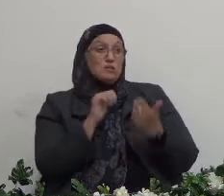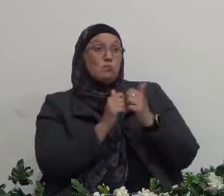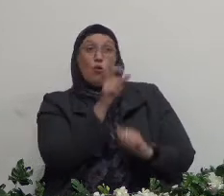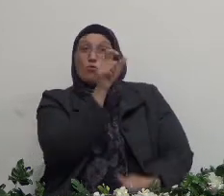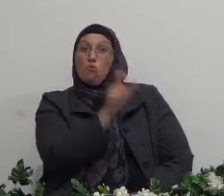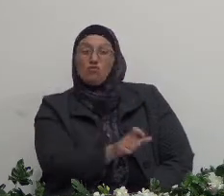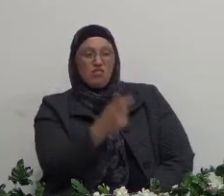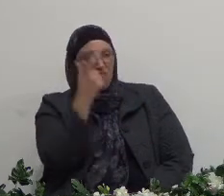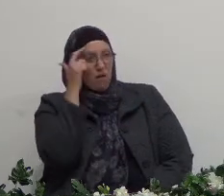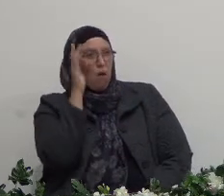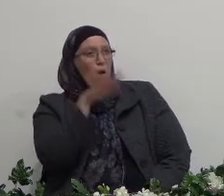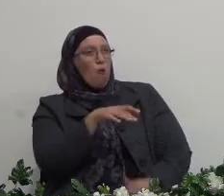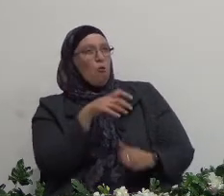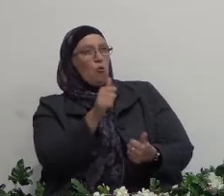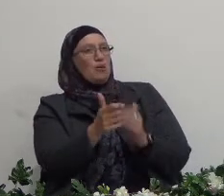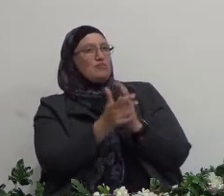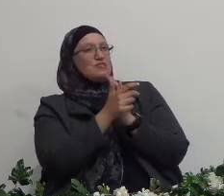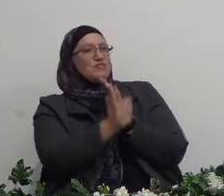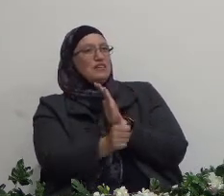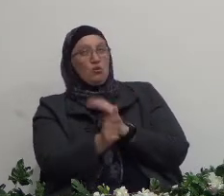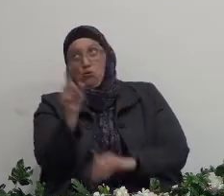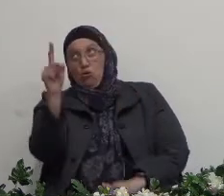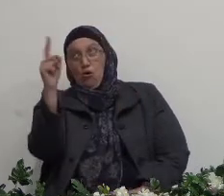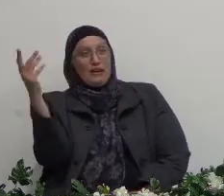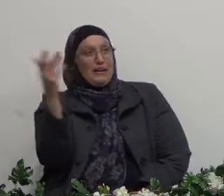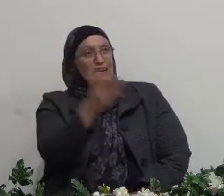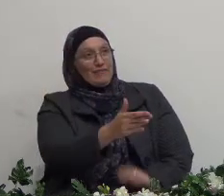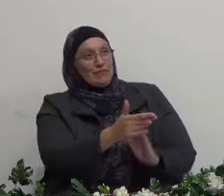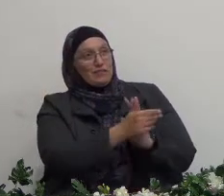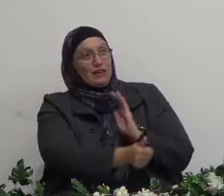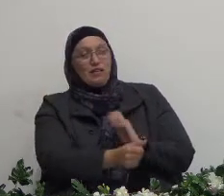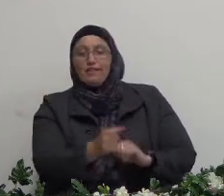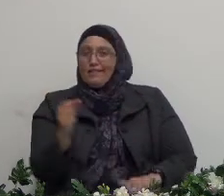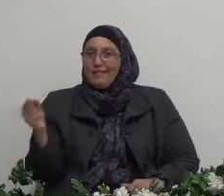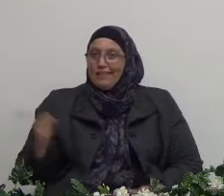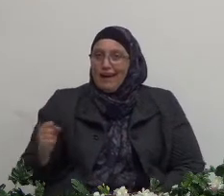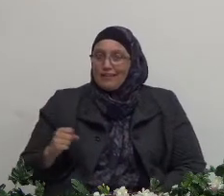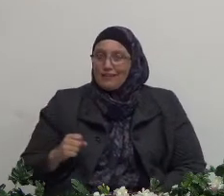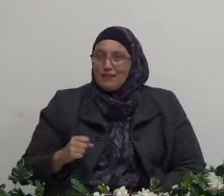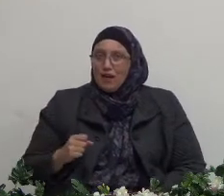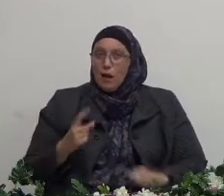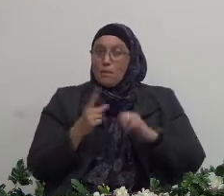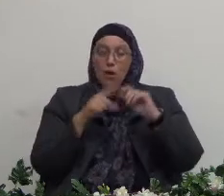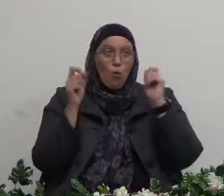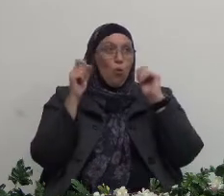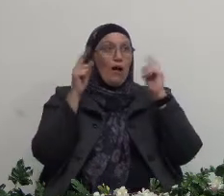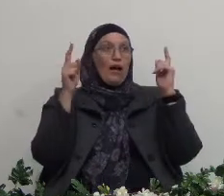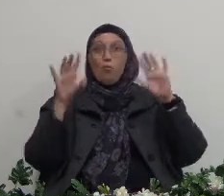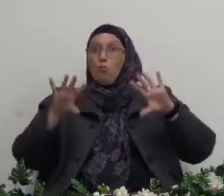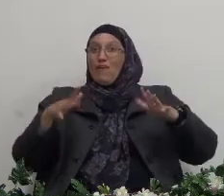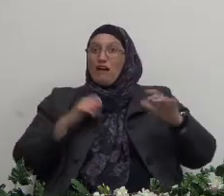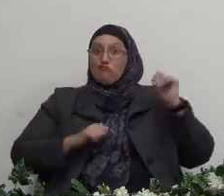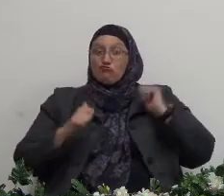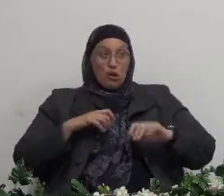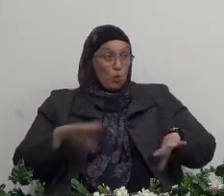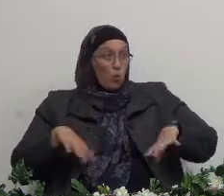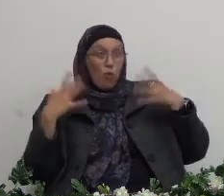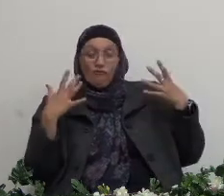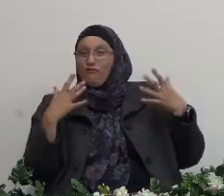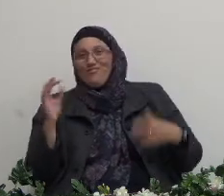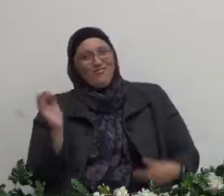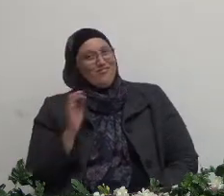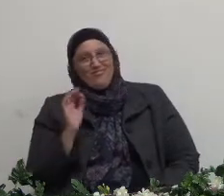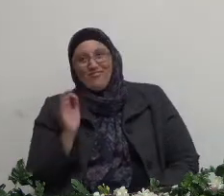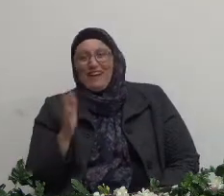been God-given ability, but they train hard, they work hard, they won't get to the top. There are other people that are just as talented as them